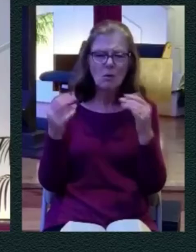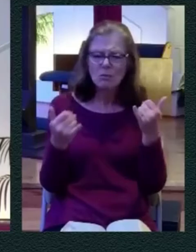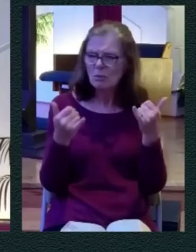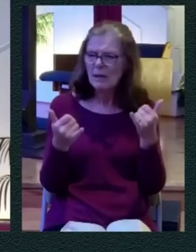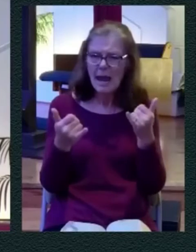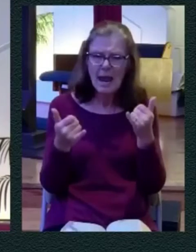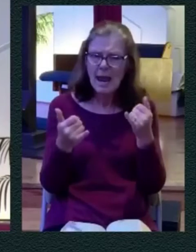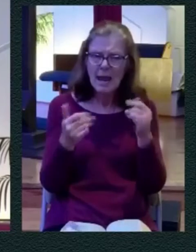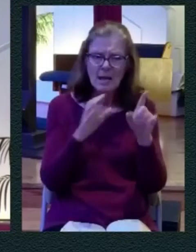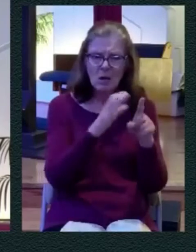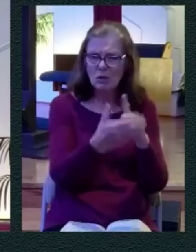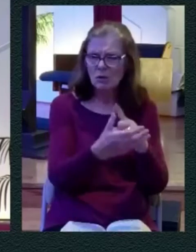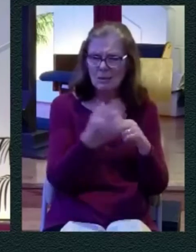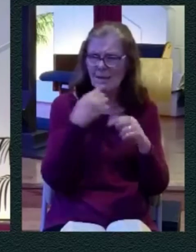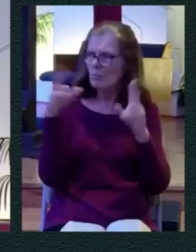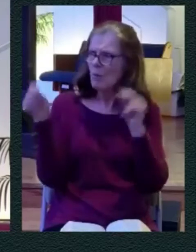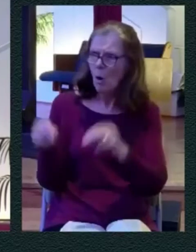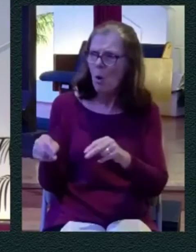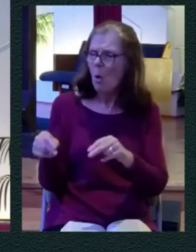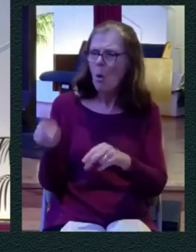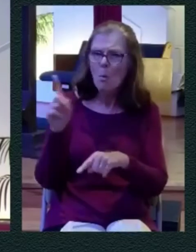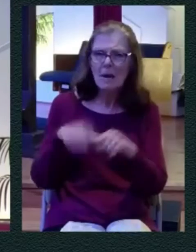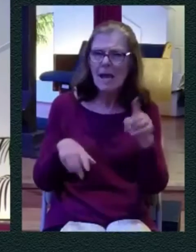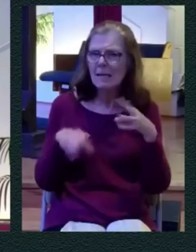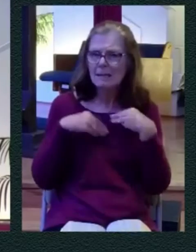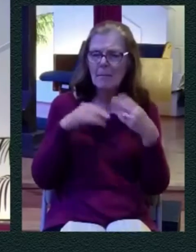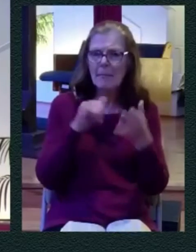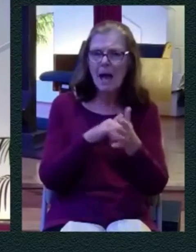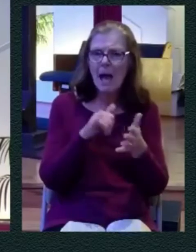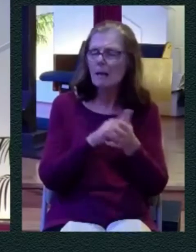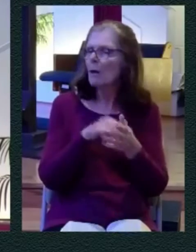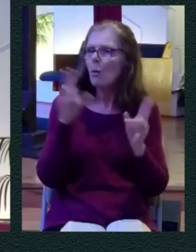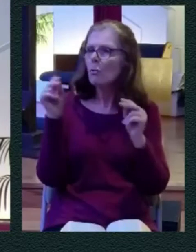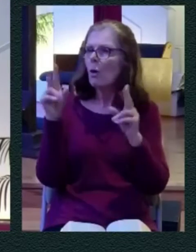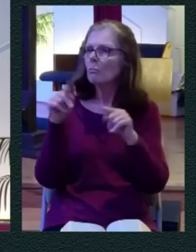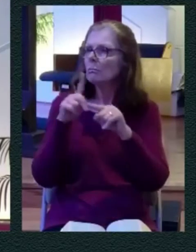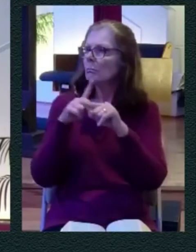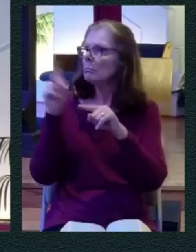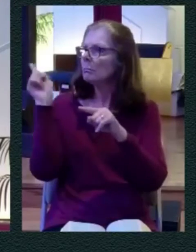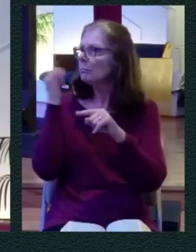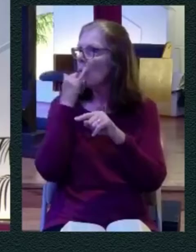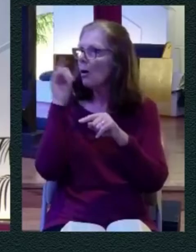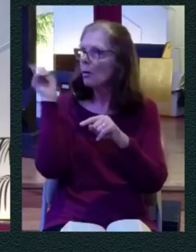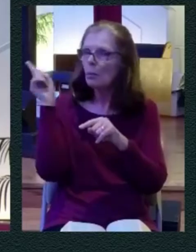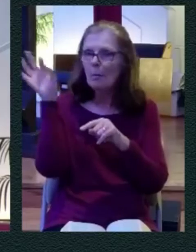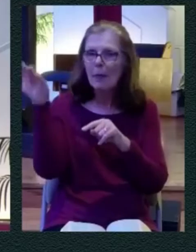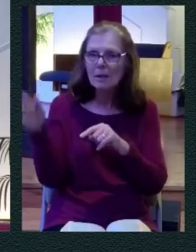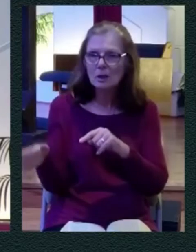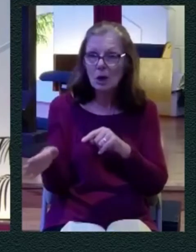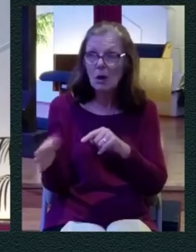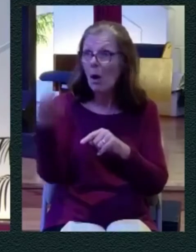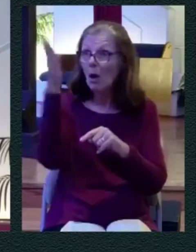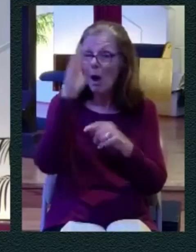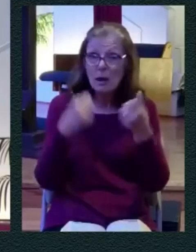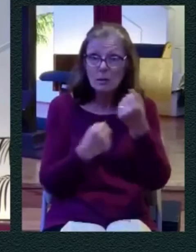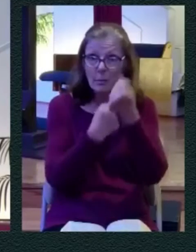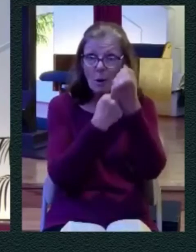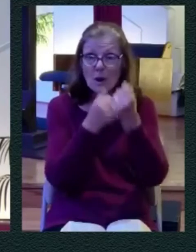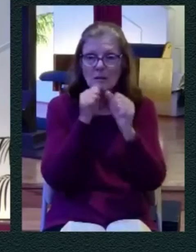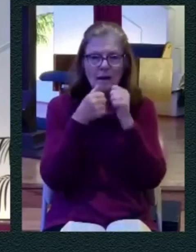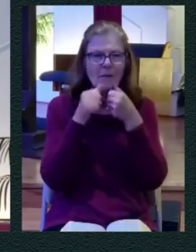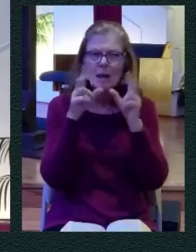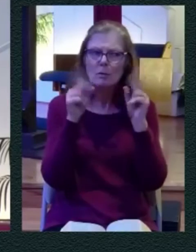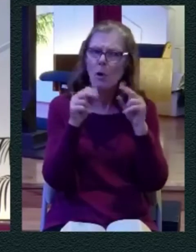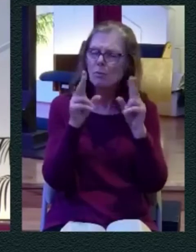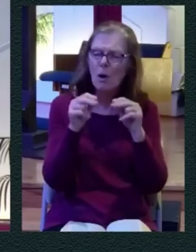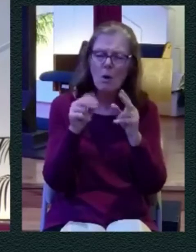handle that. Go a different direction, Pastor. God behind suffering? Oh no, that's not the God I